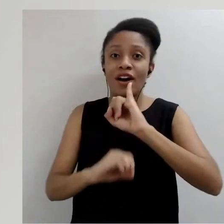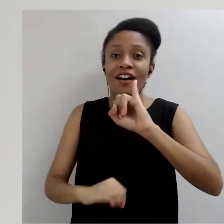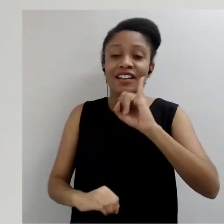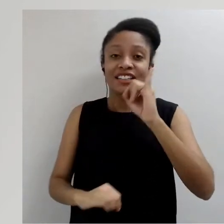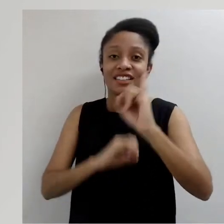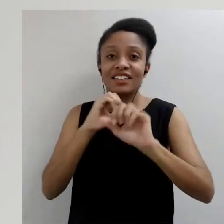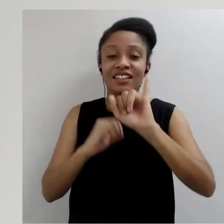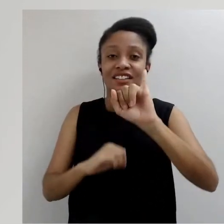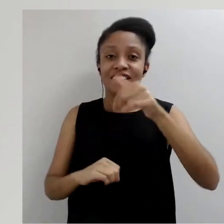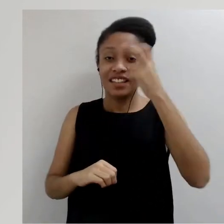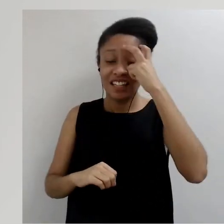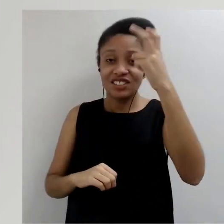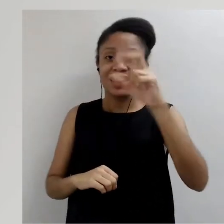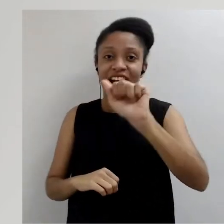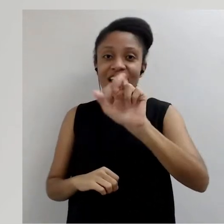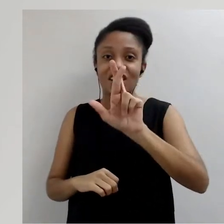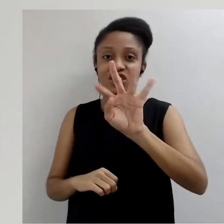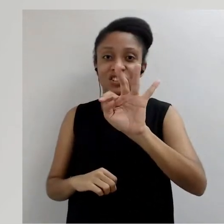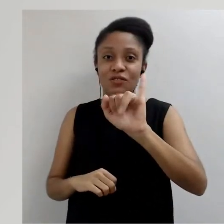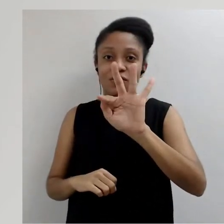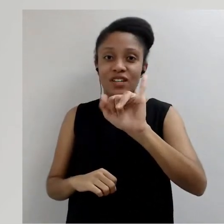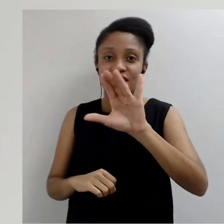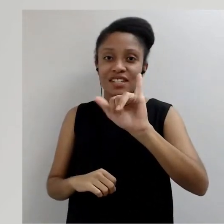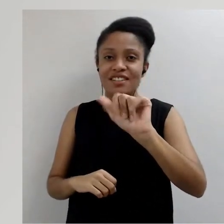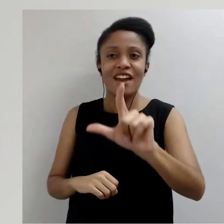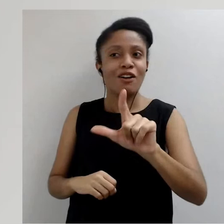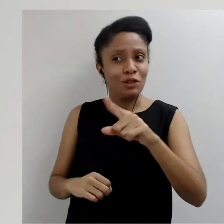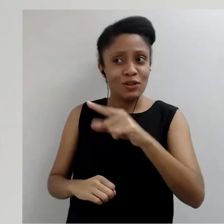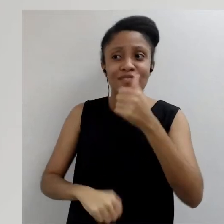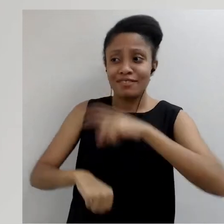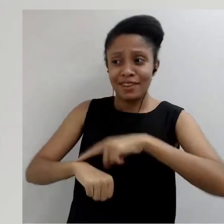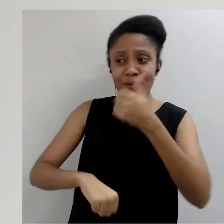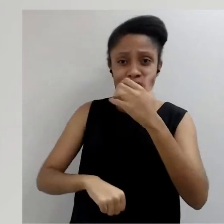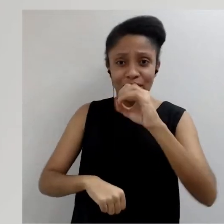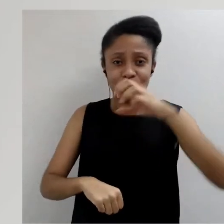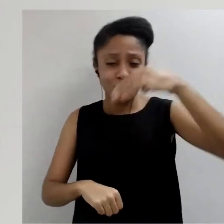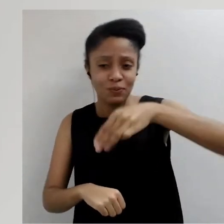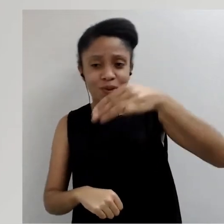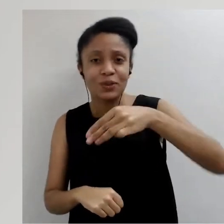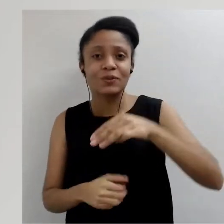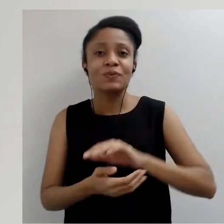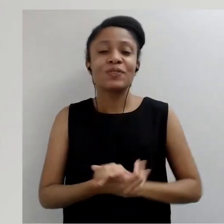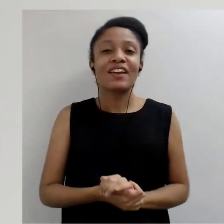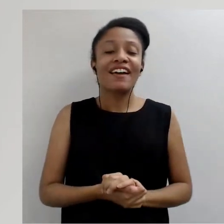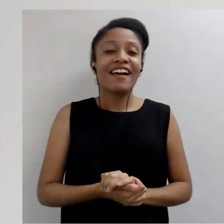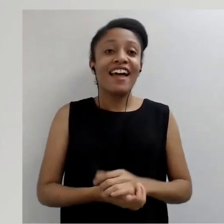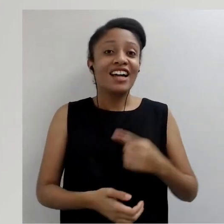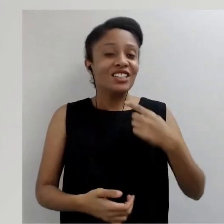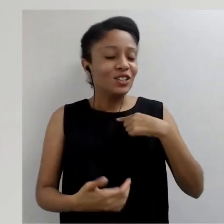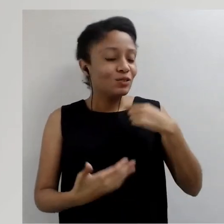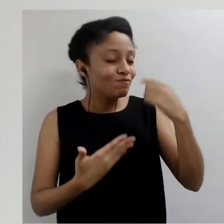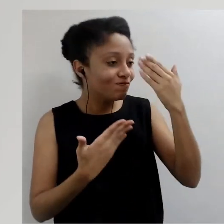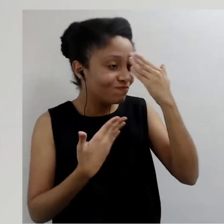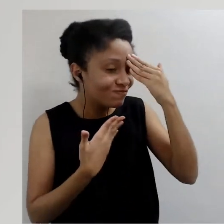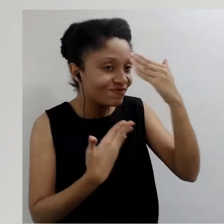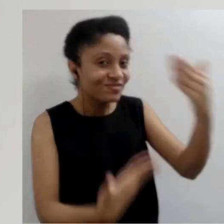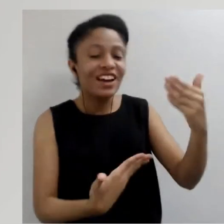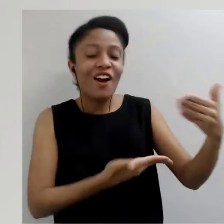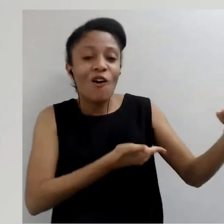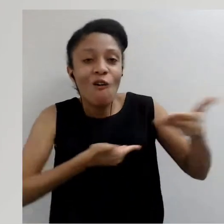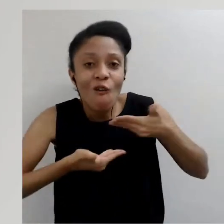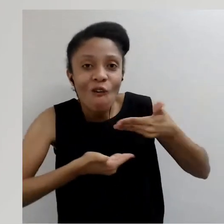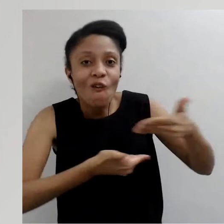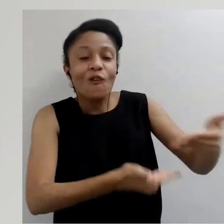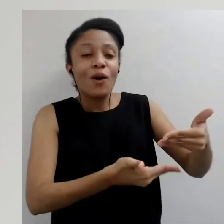So Alex, you have 10 minutes to pass all the information that you have. First of all, I'd like to thank you for